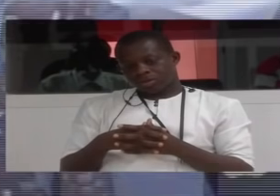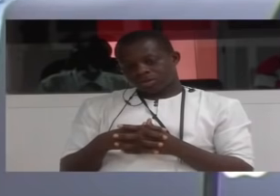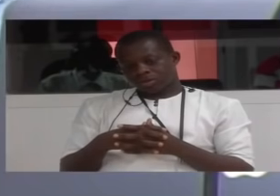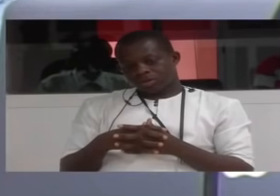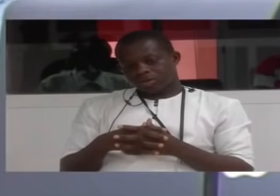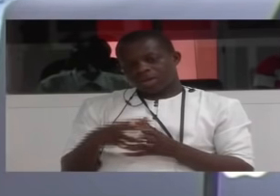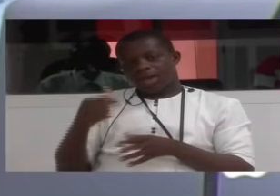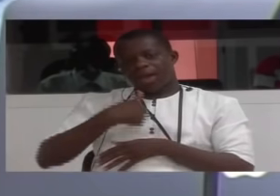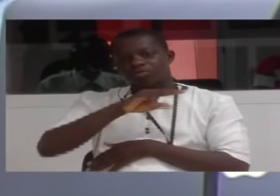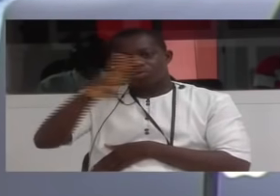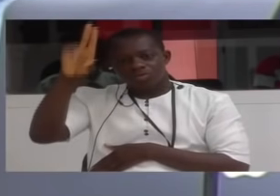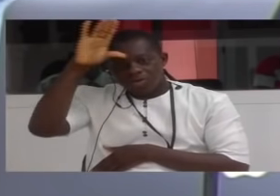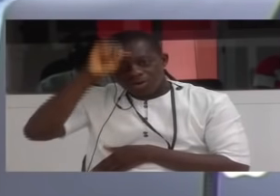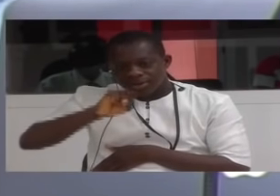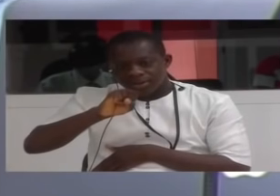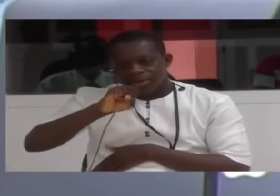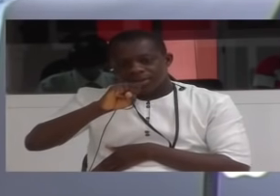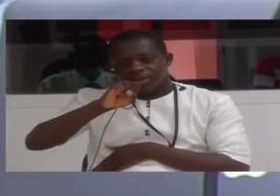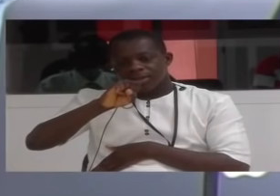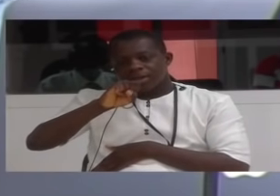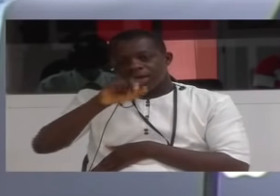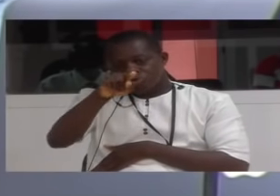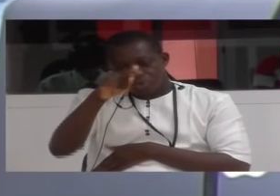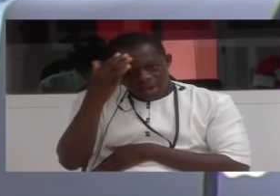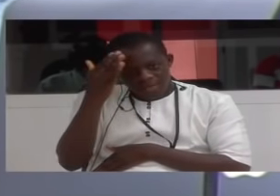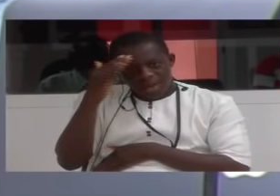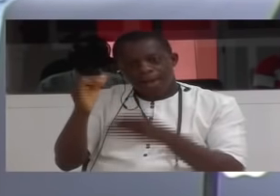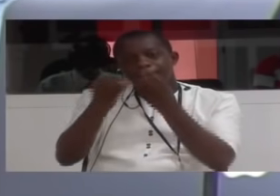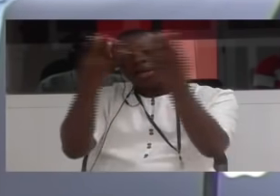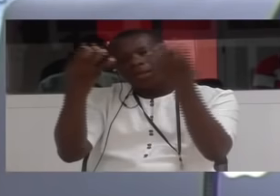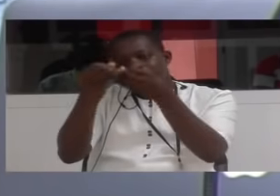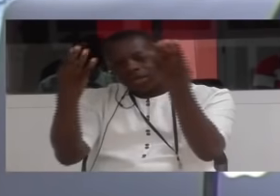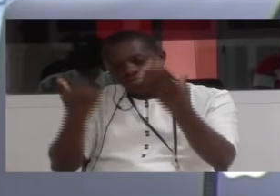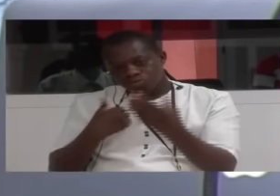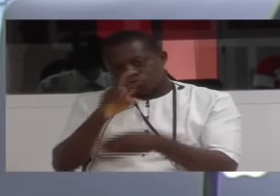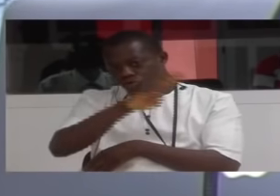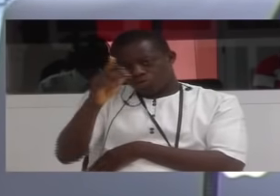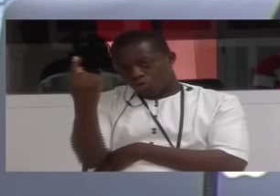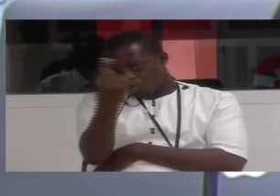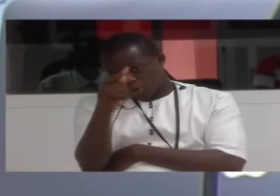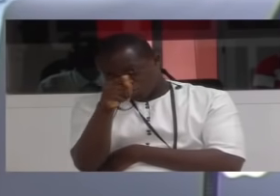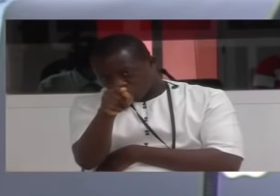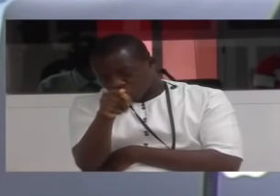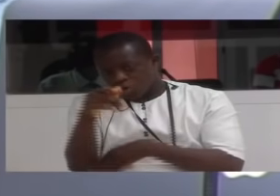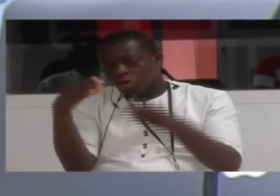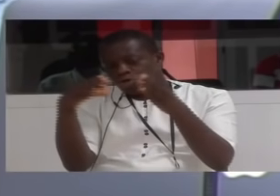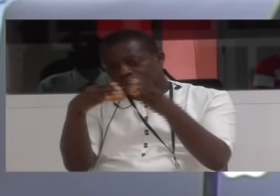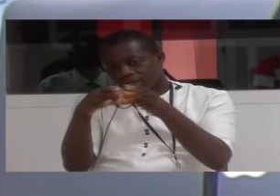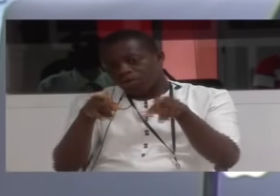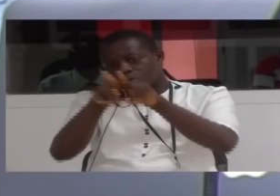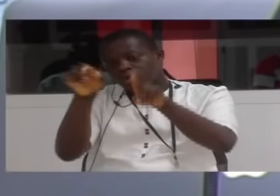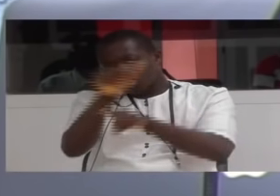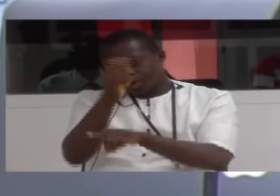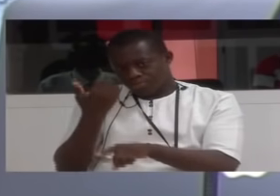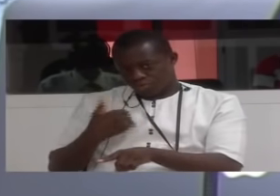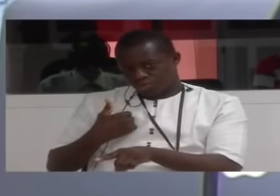I don't understand. Am nga yeen ñu bari ngeen du yow keena ya ngi andak ñenen ñenen ñi nga andal nonu